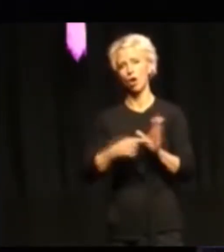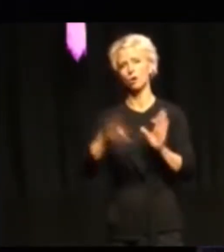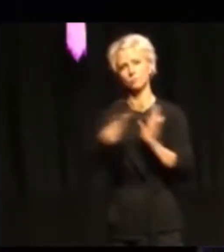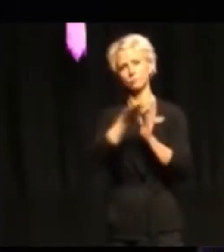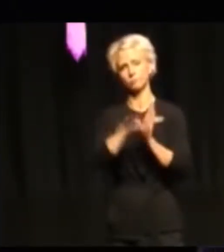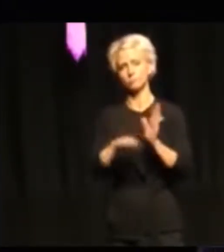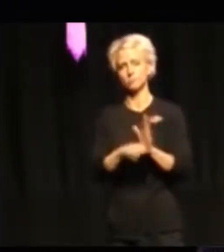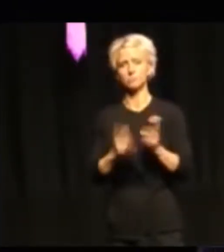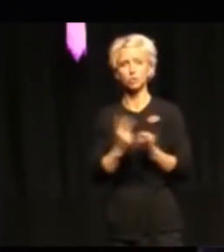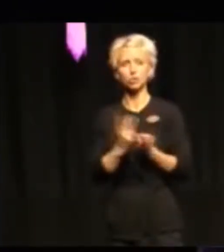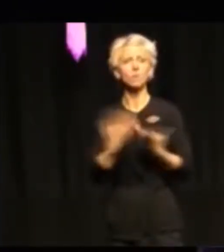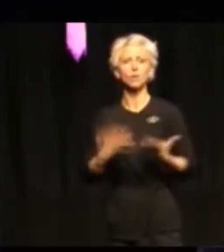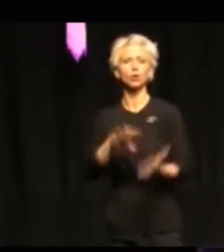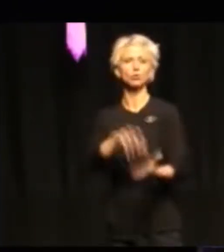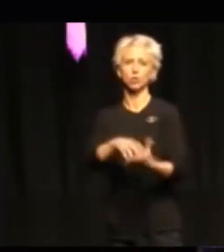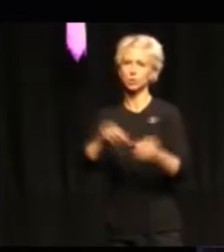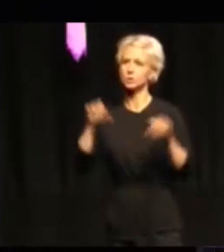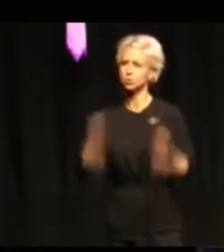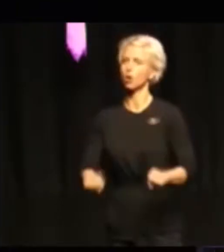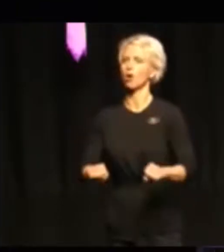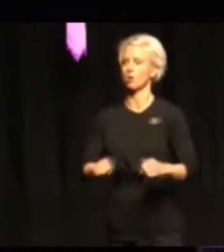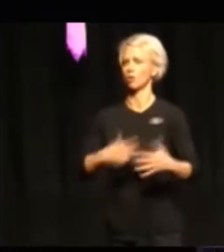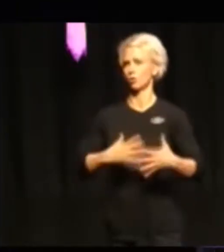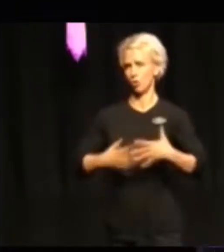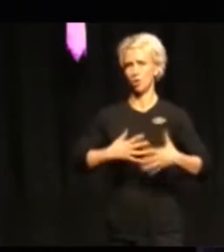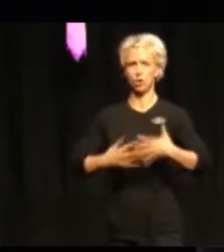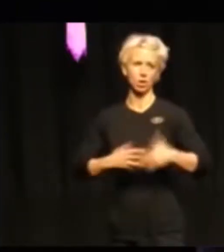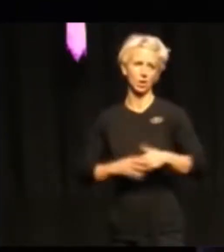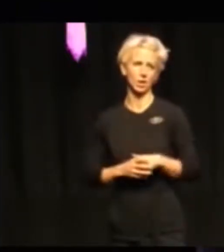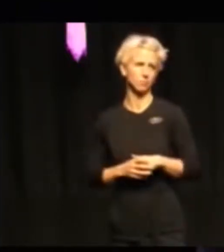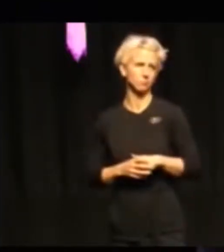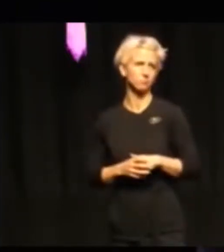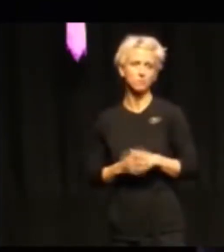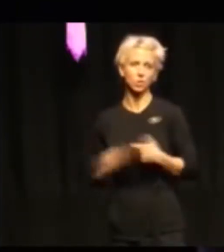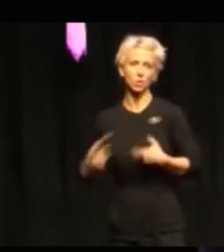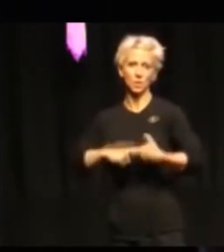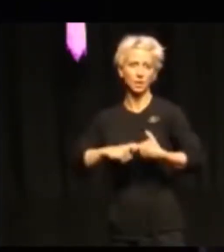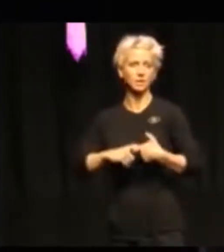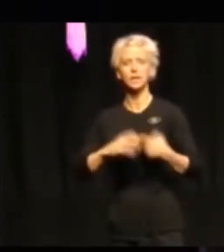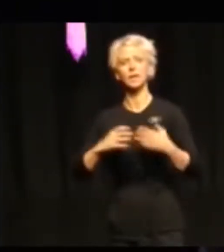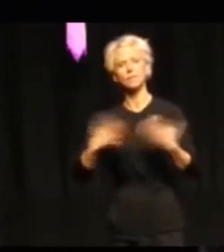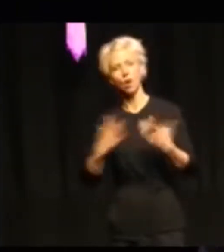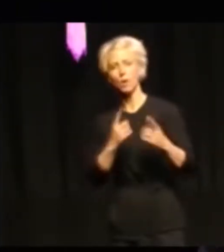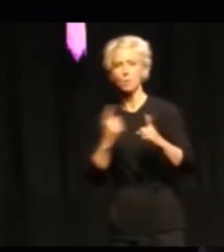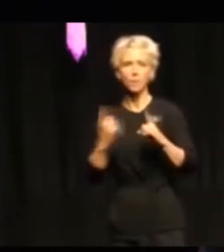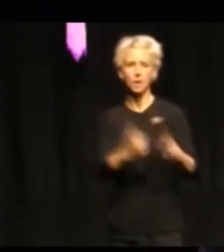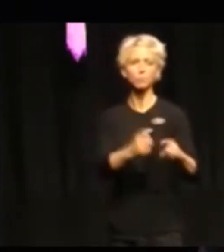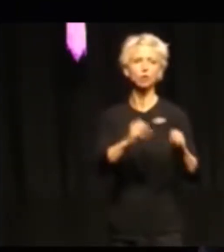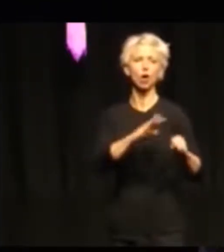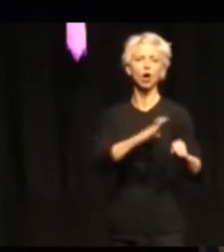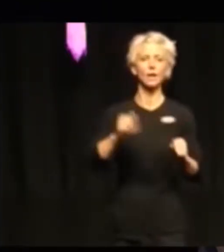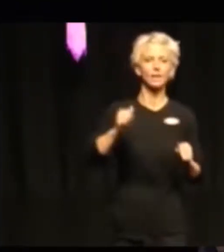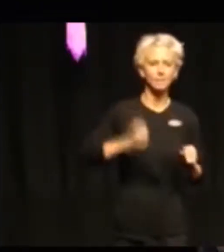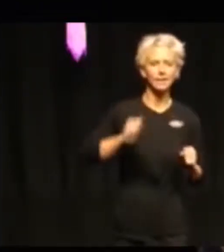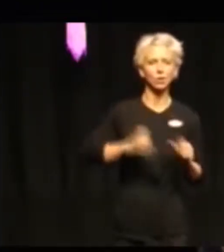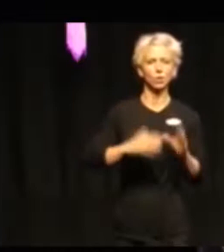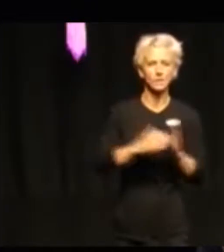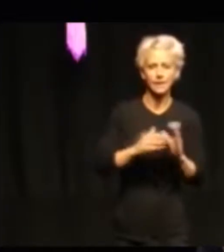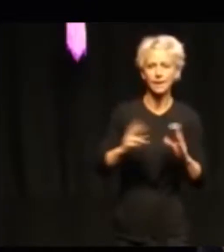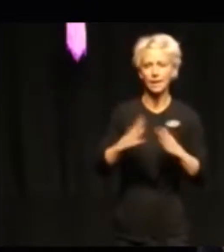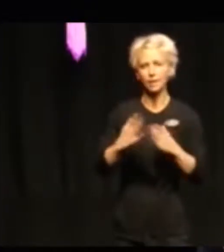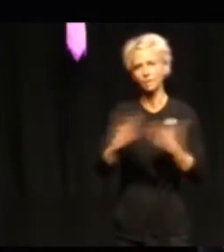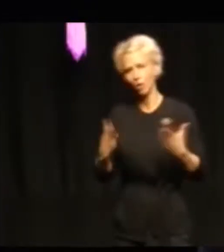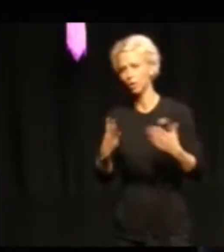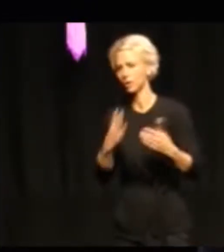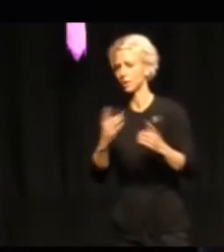what governments are supposed to do with regard to these things that every human being should either have access to or not have to endure,